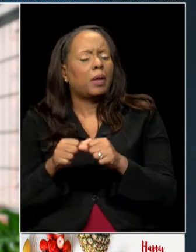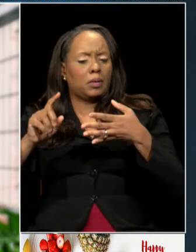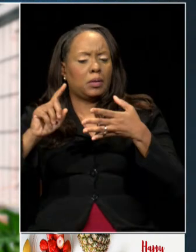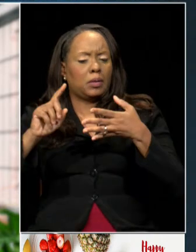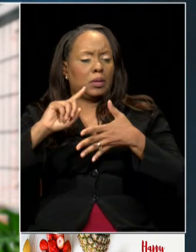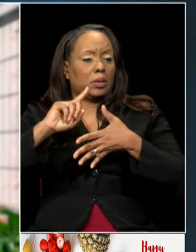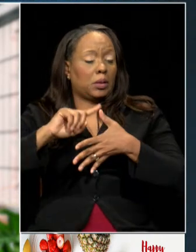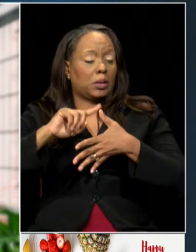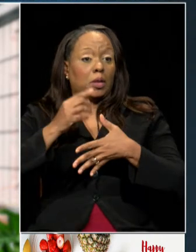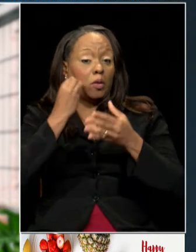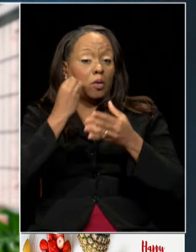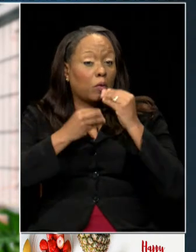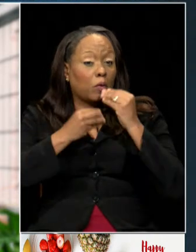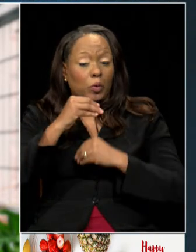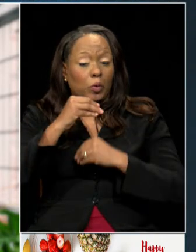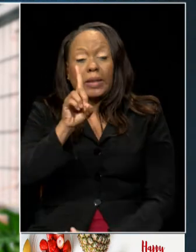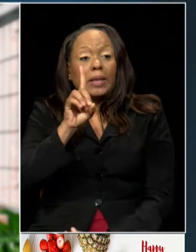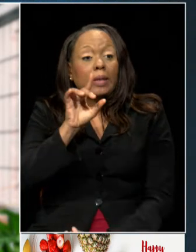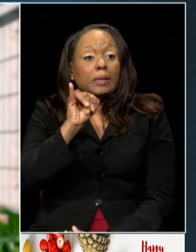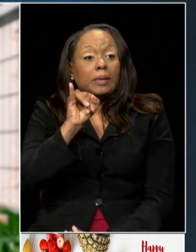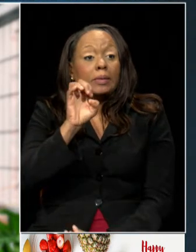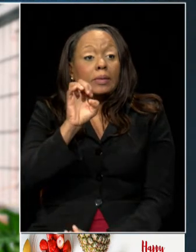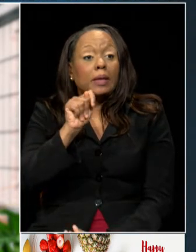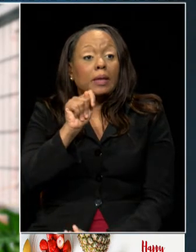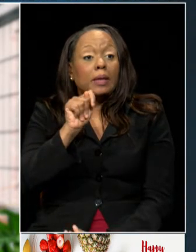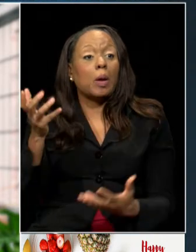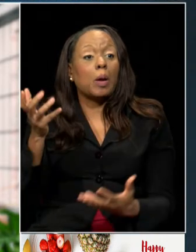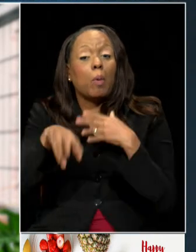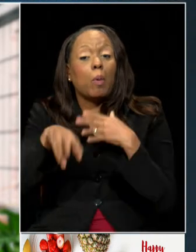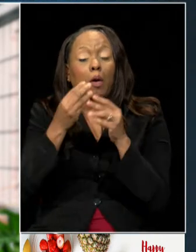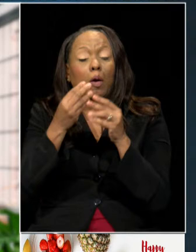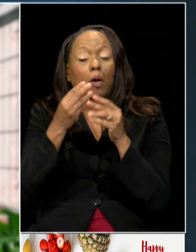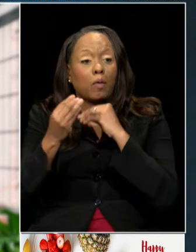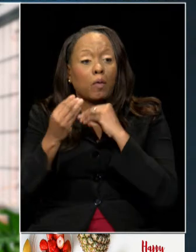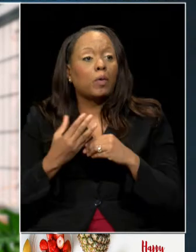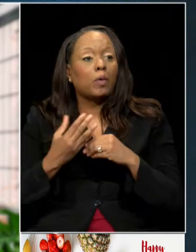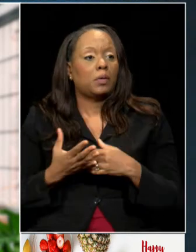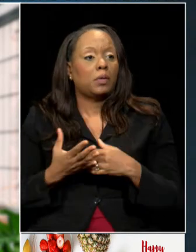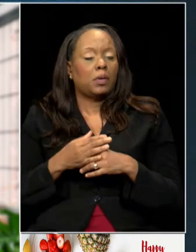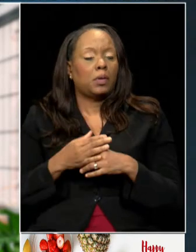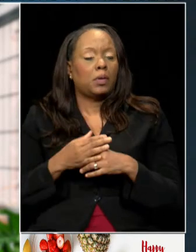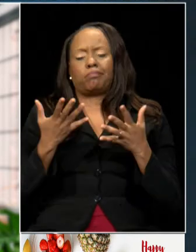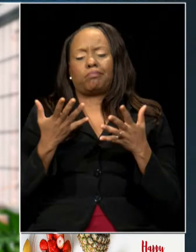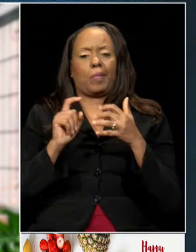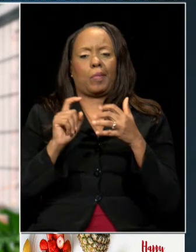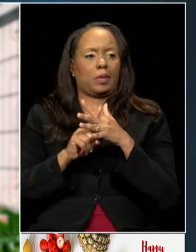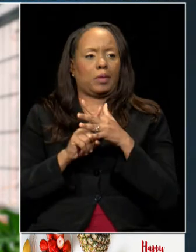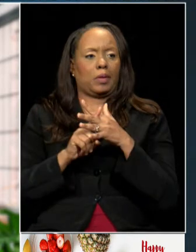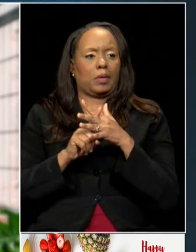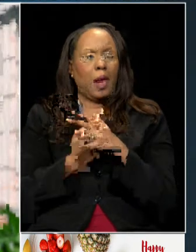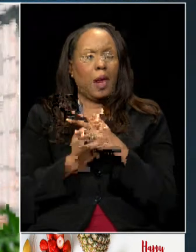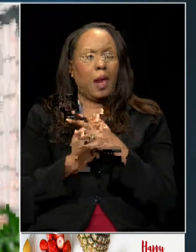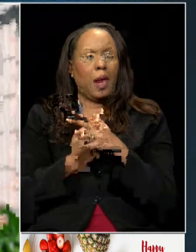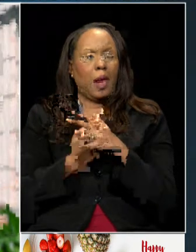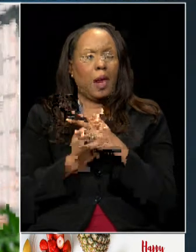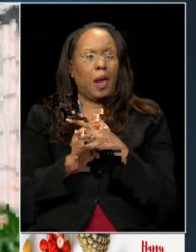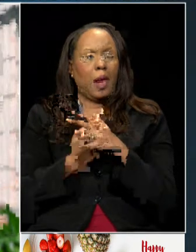we're seeing that they're actually going through their rehabilitation process. So I want to start by hearing